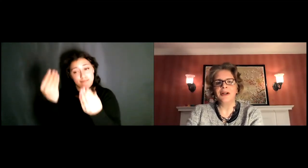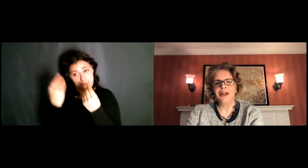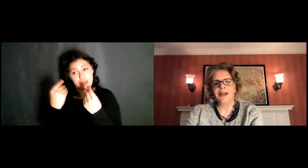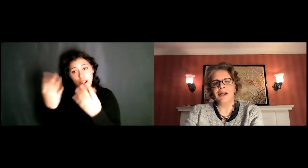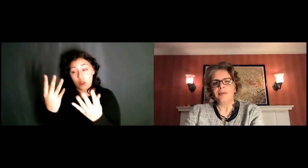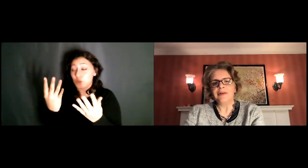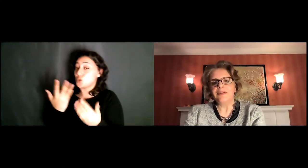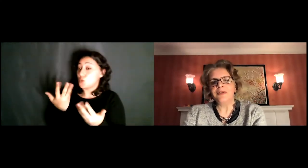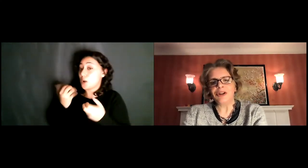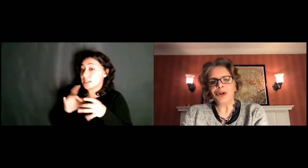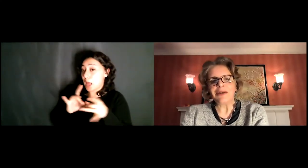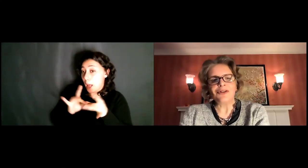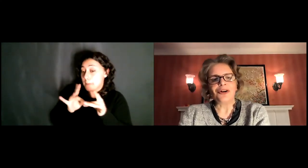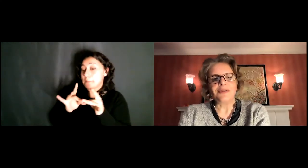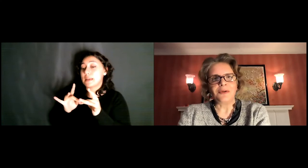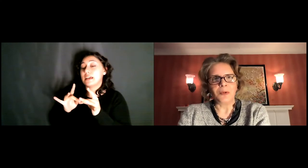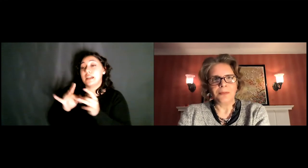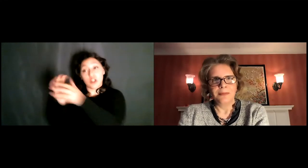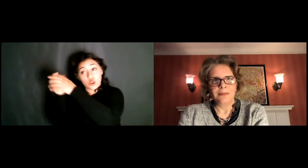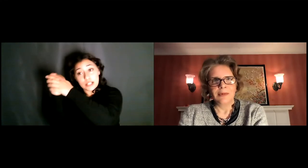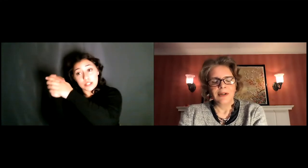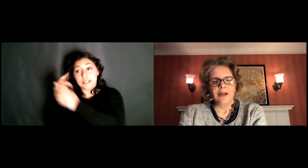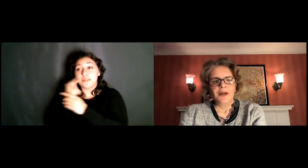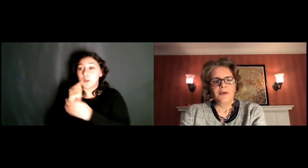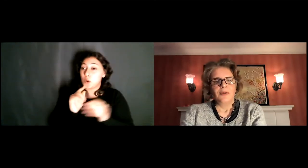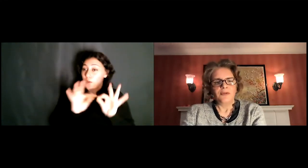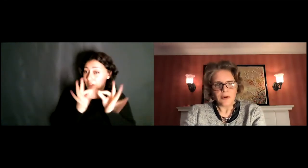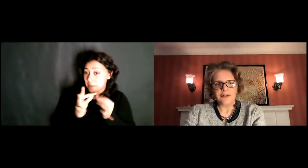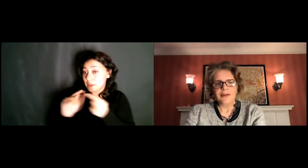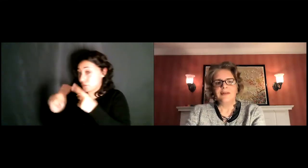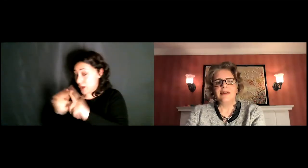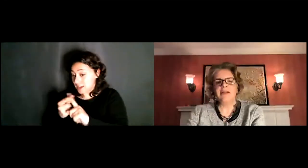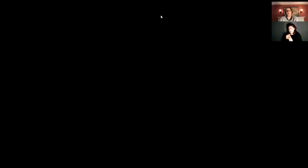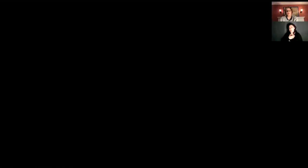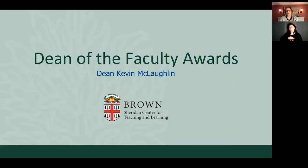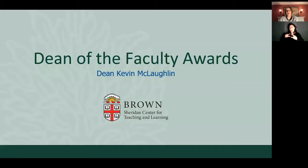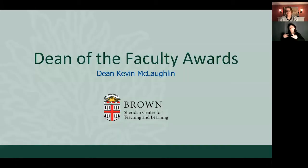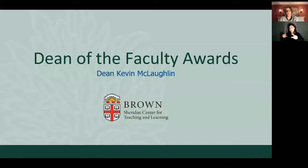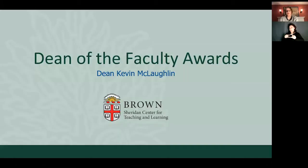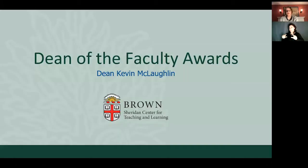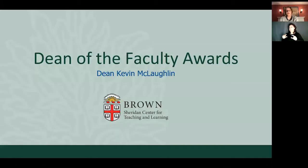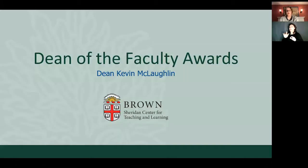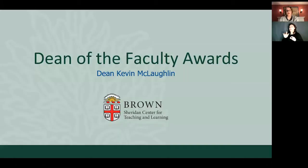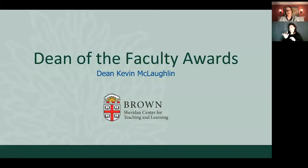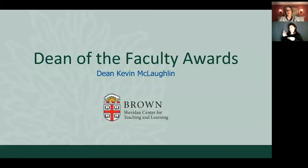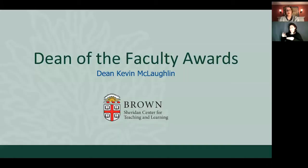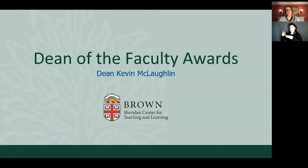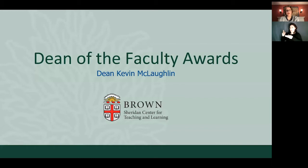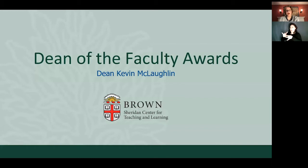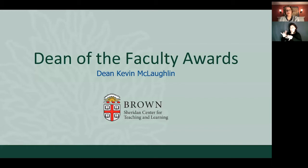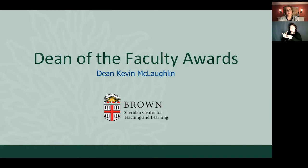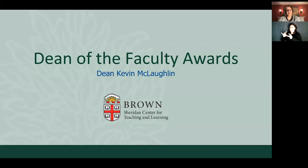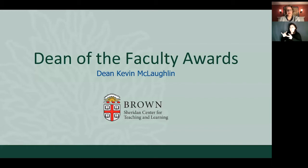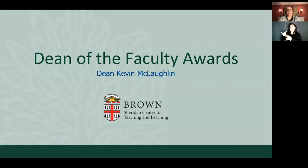member, please use the Q&A feature on Zoom. First, Dean Kevin McLaughlin will introduce the awards for